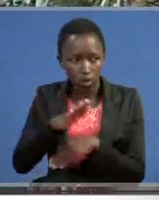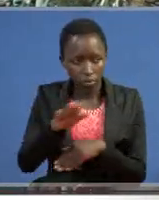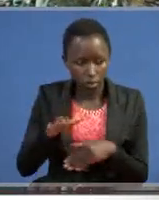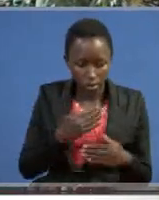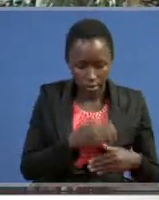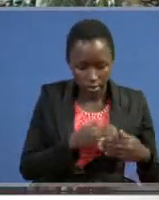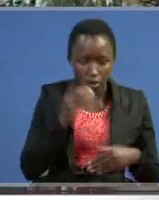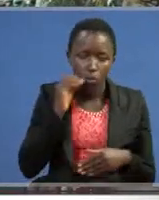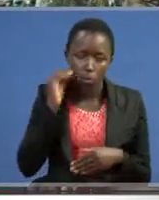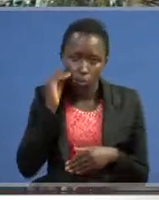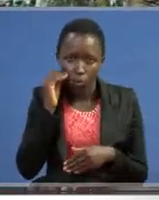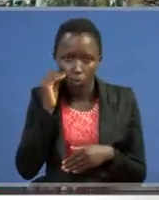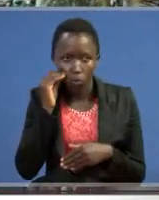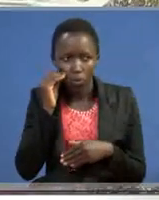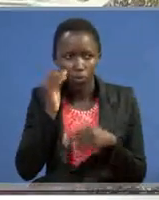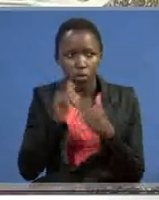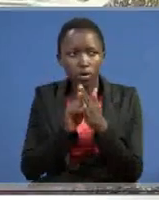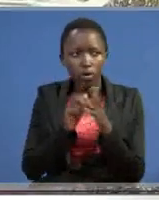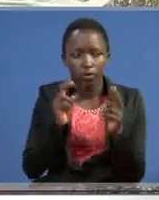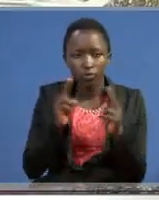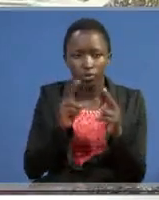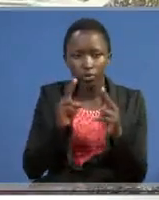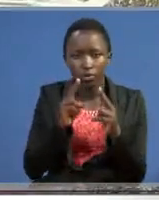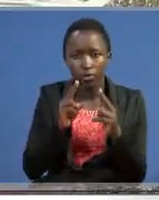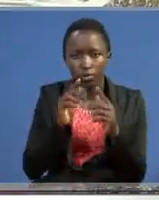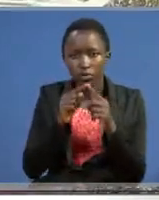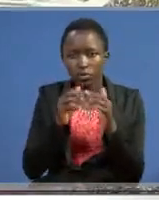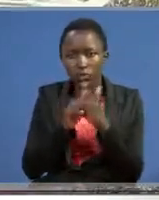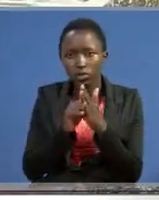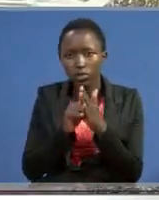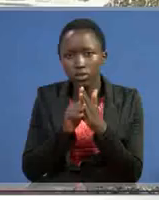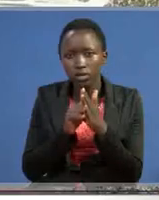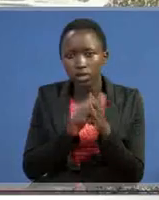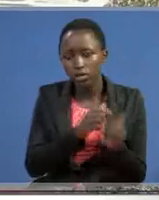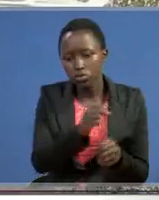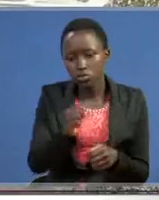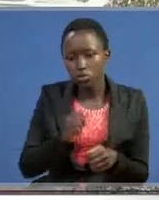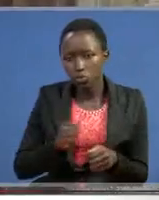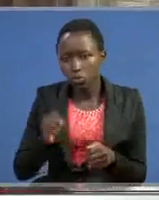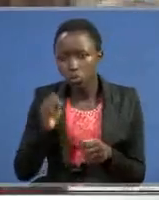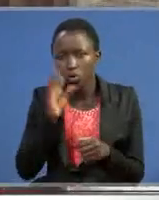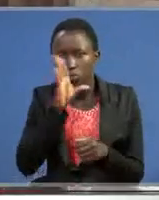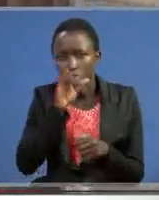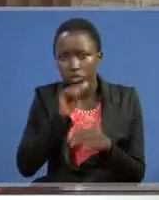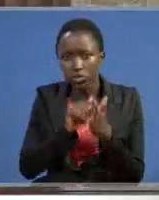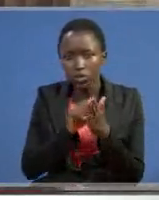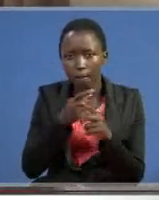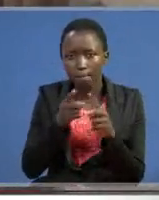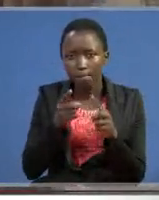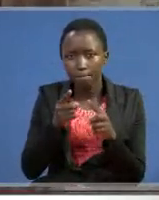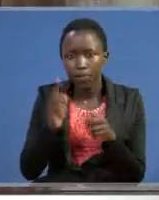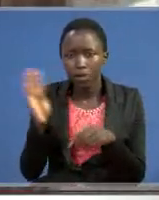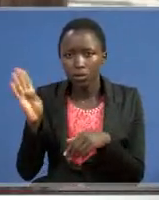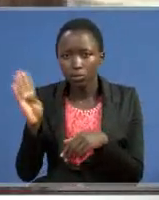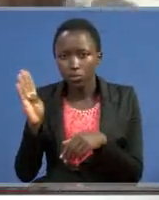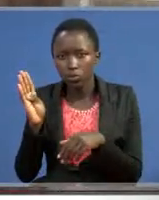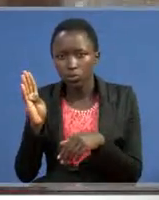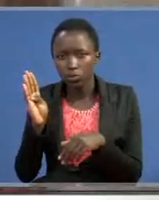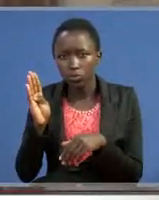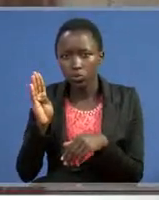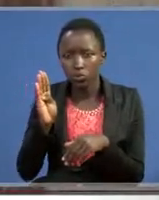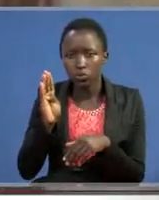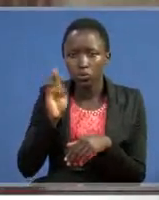home it stands out conspicuously owing to its dog or rather the lack of it but a blue or not was kitchenette